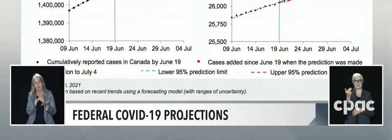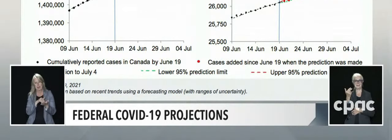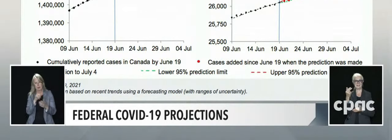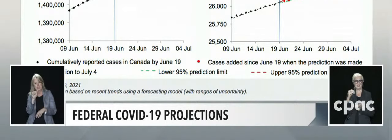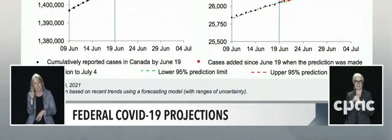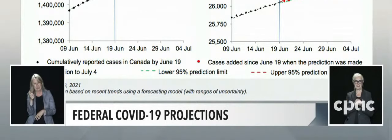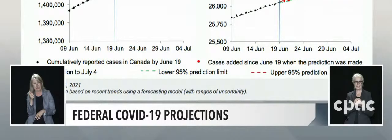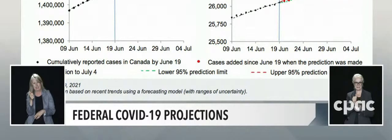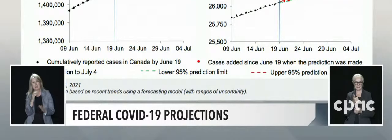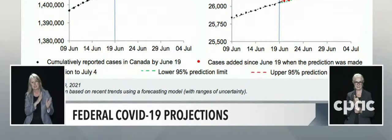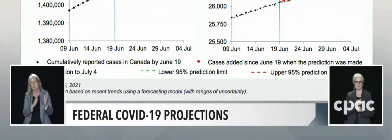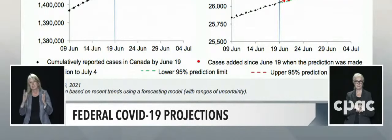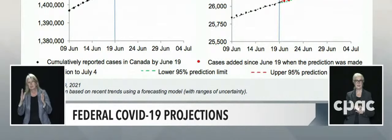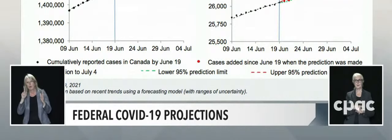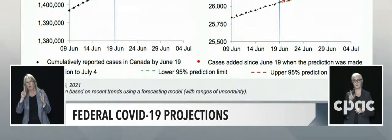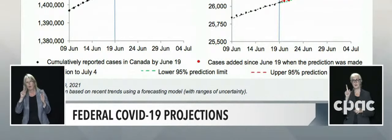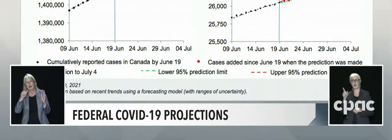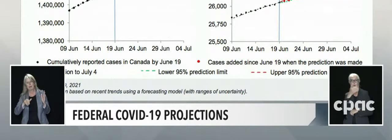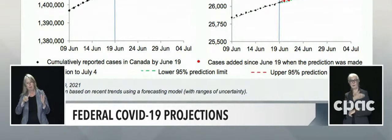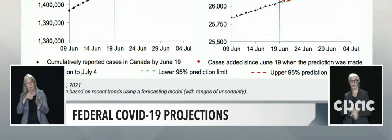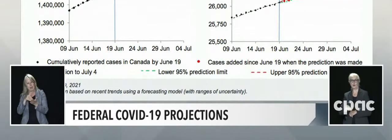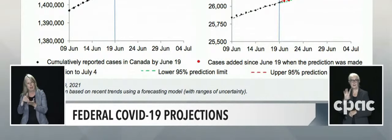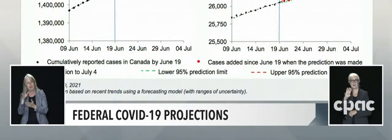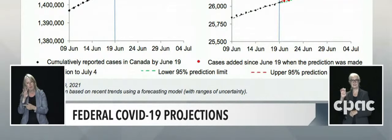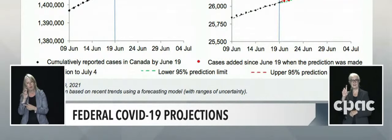1,413,010 to